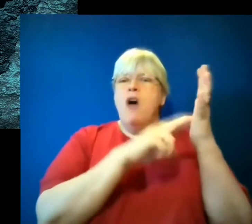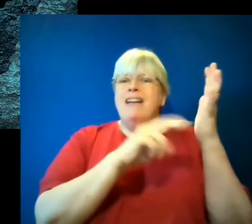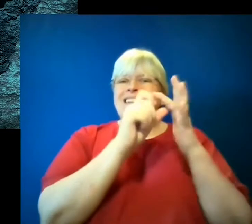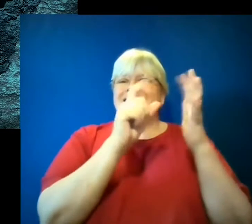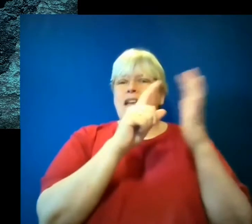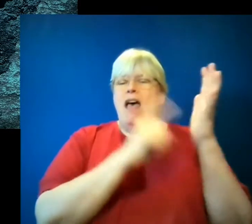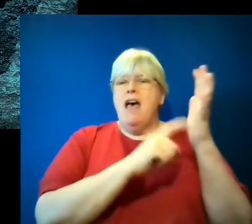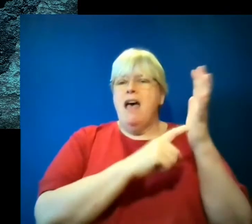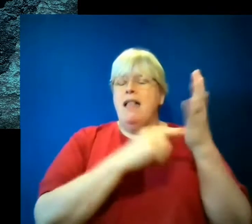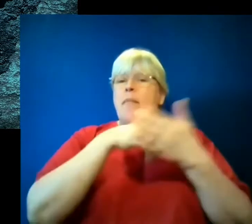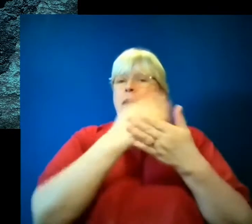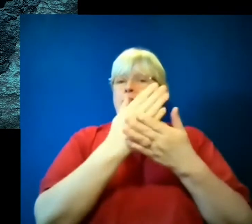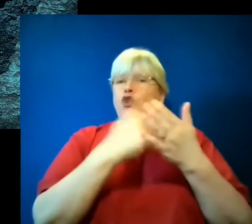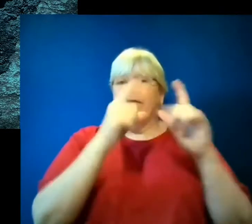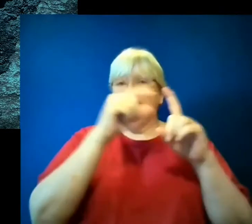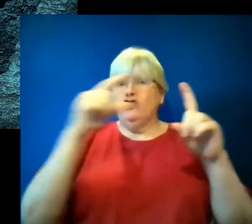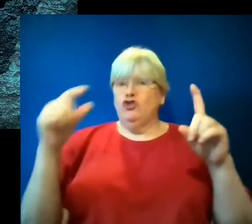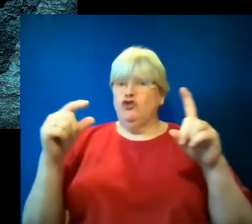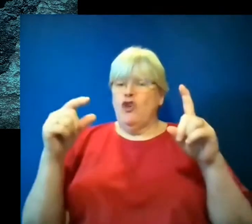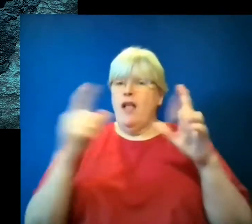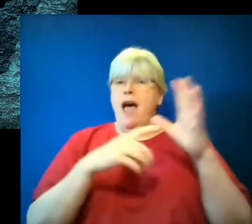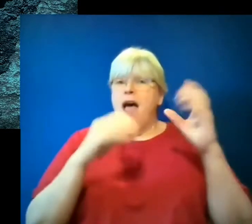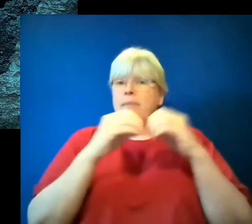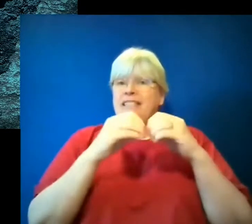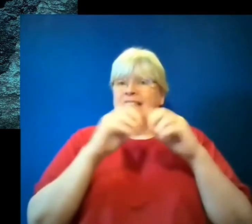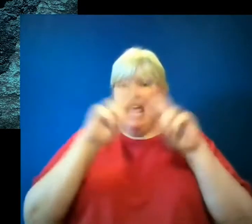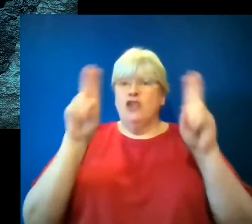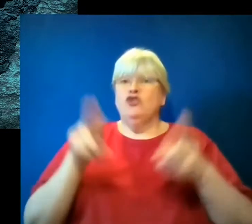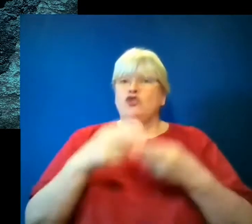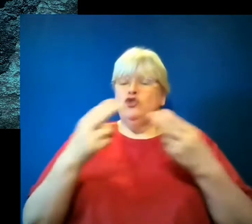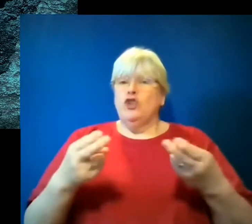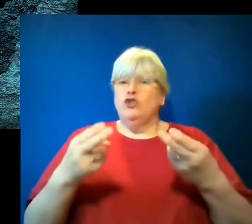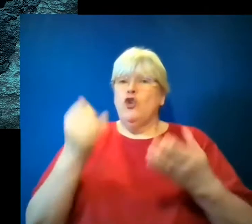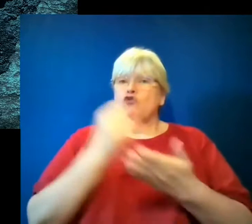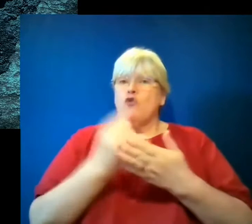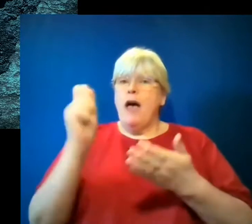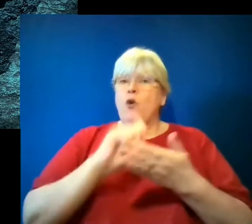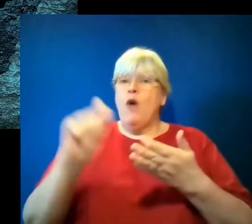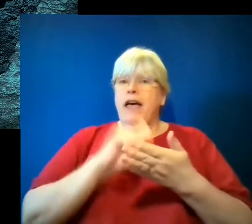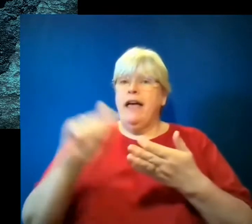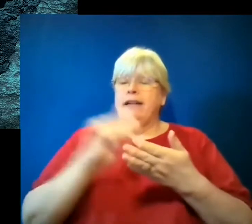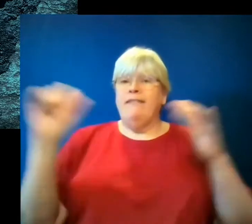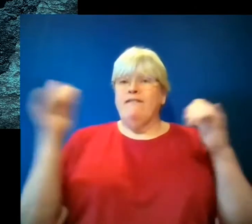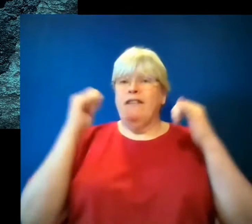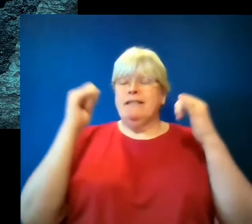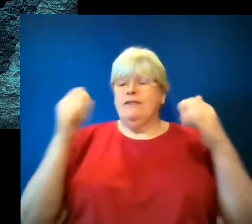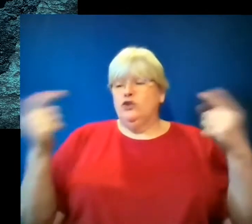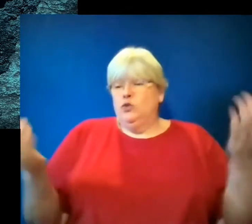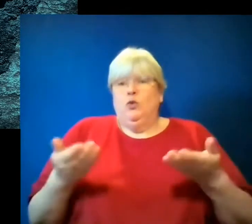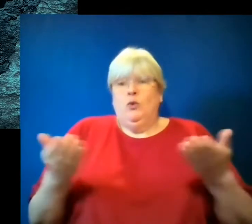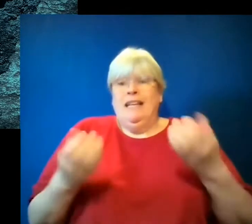staging of Aberdeen's International Crime Writing Festival. And today's event is being